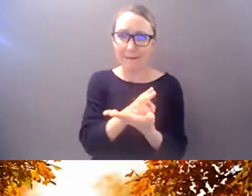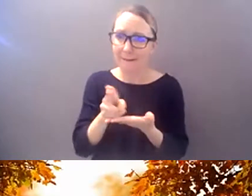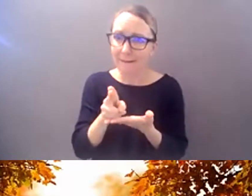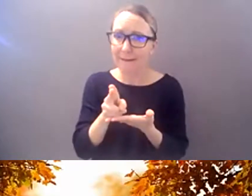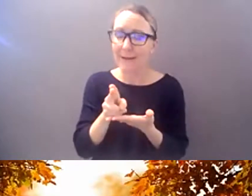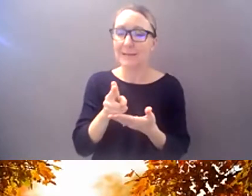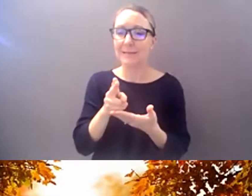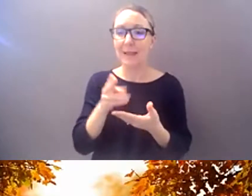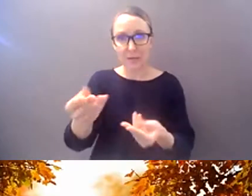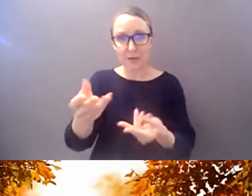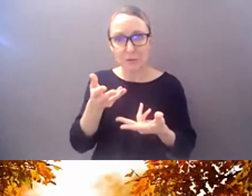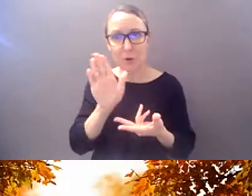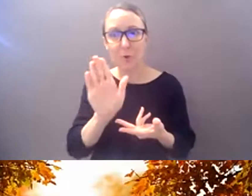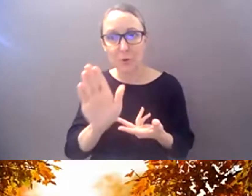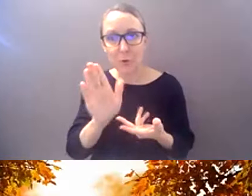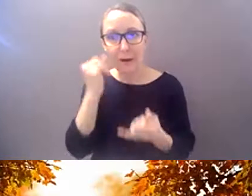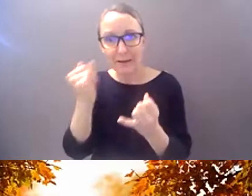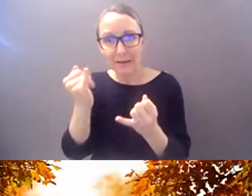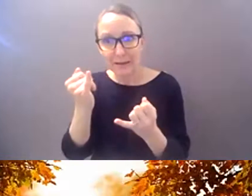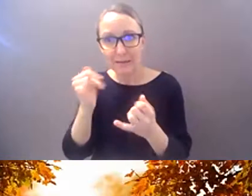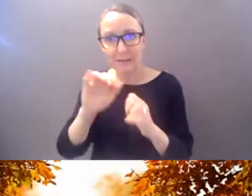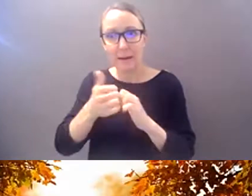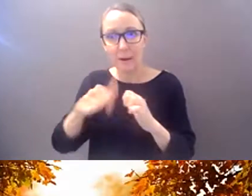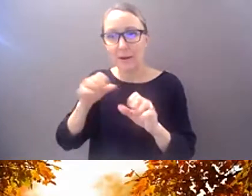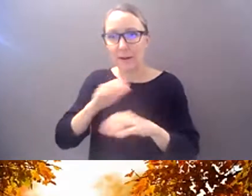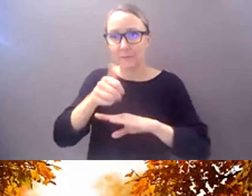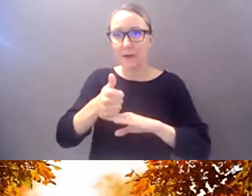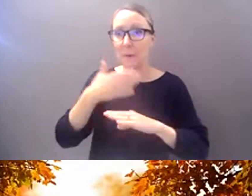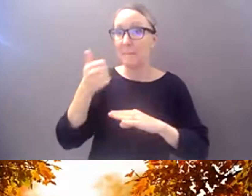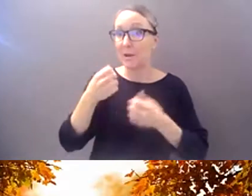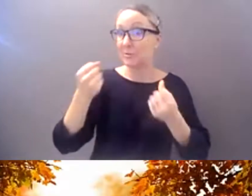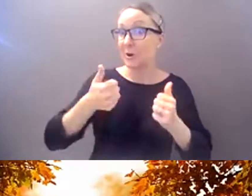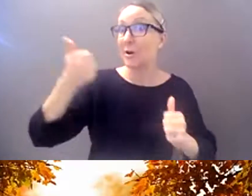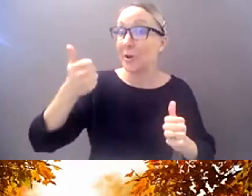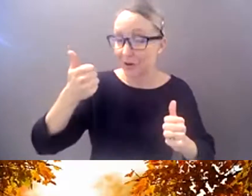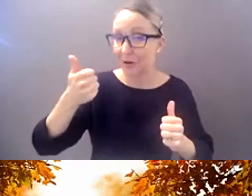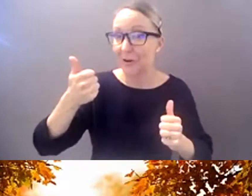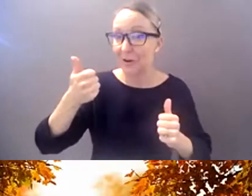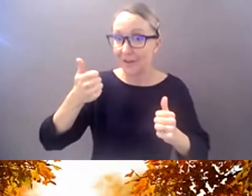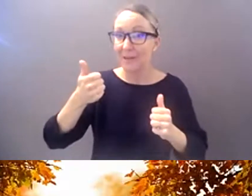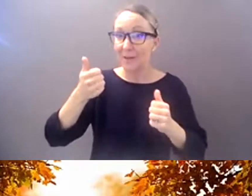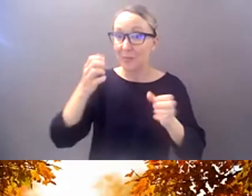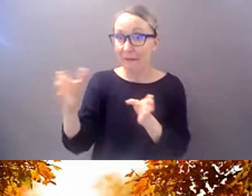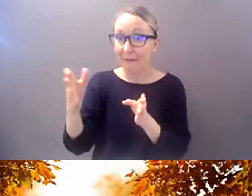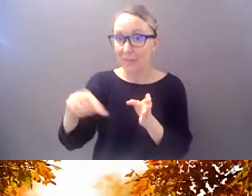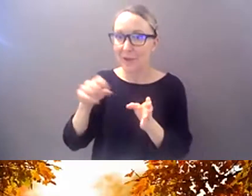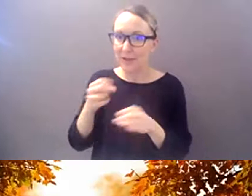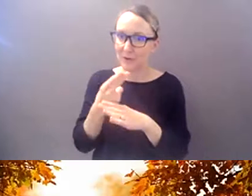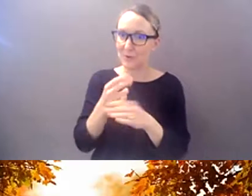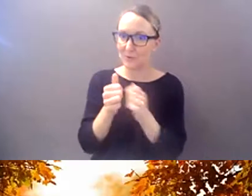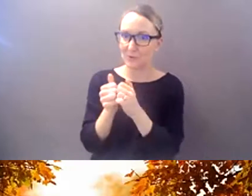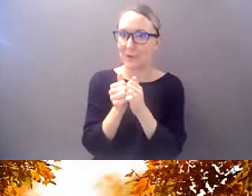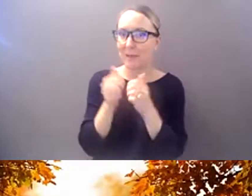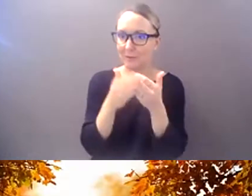of what can make for a stronger, more formidable framework that we can all move forward together